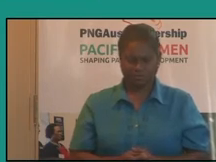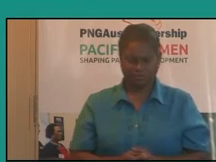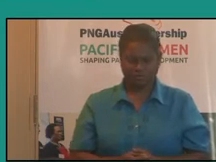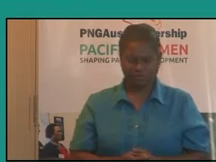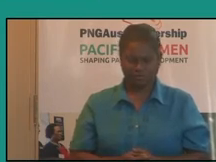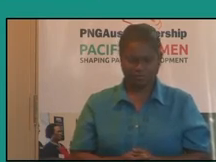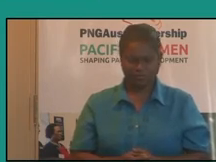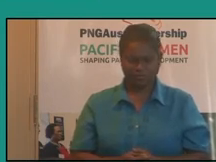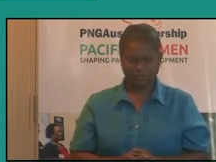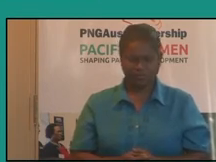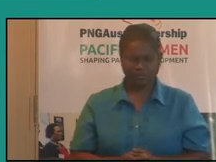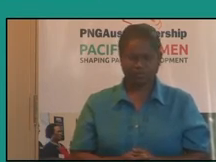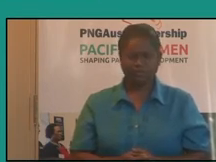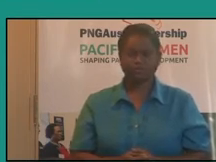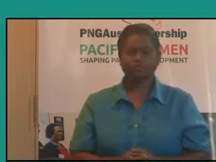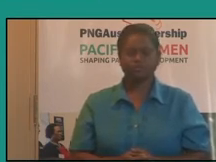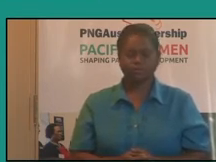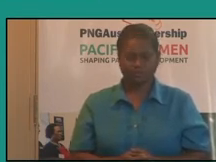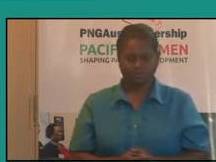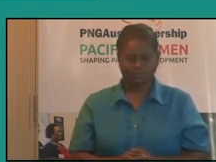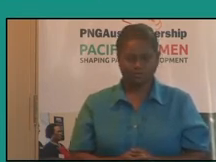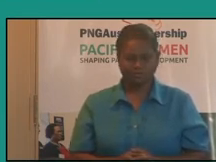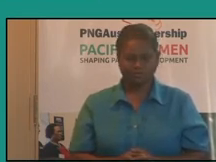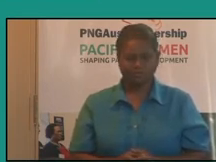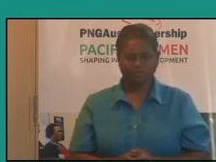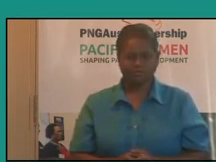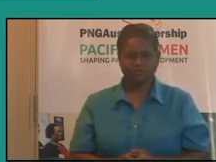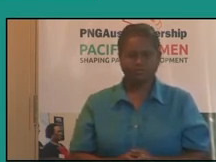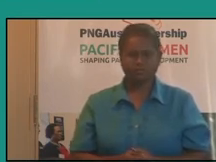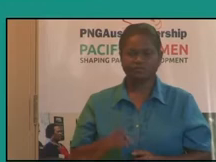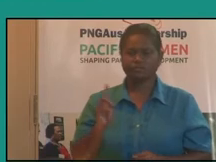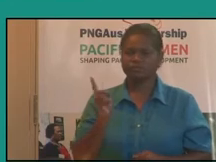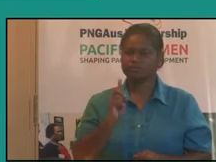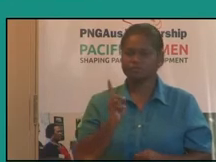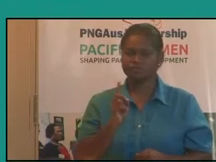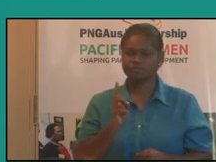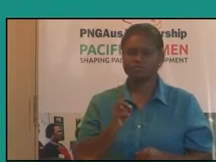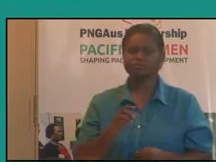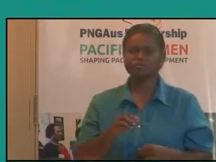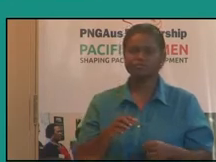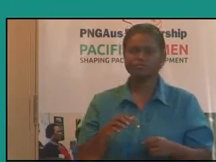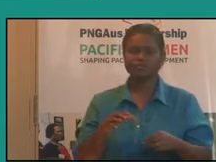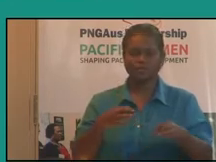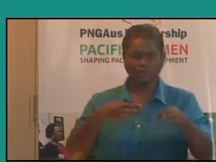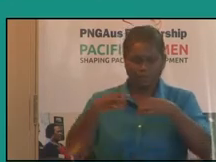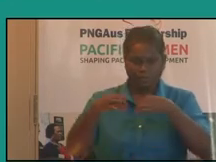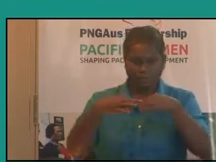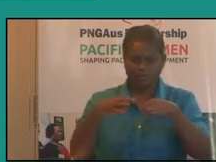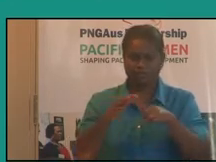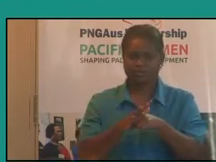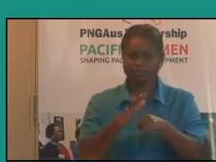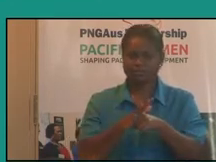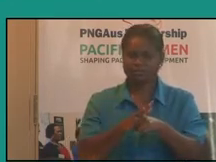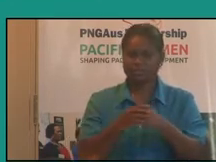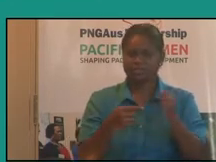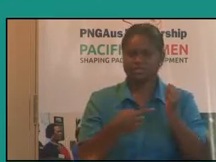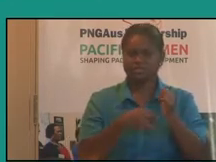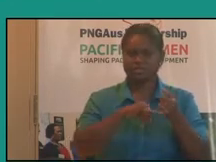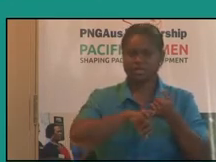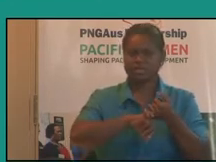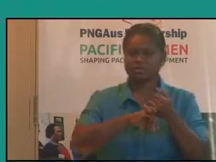that enables the TSM policy to come back into, I guess,